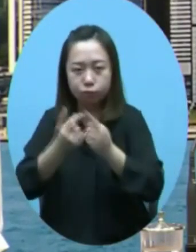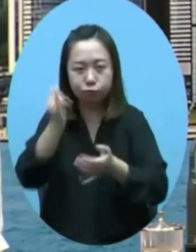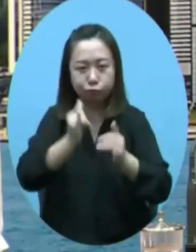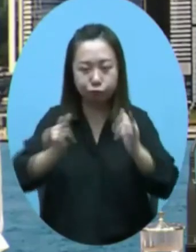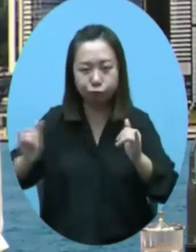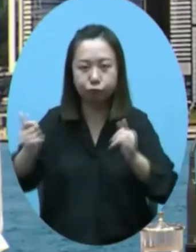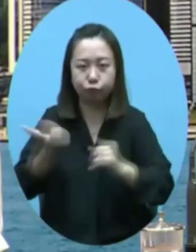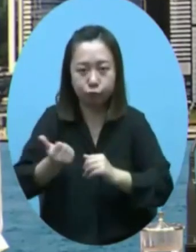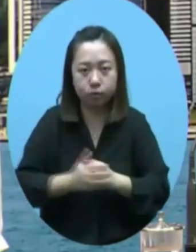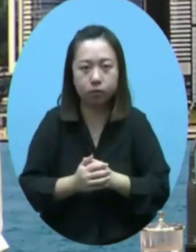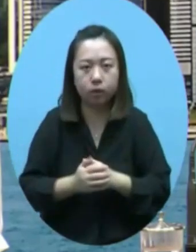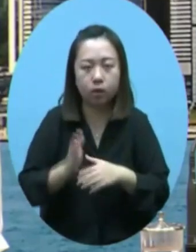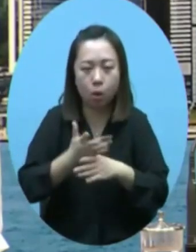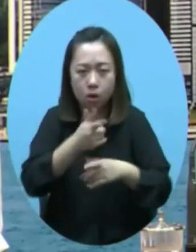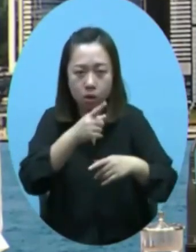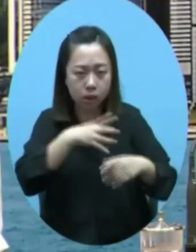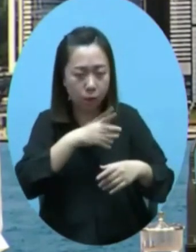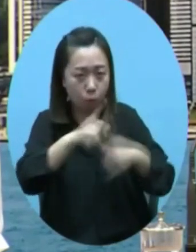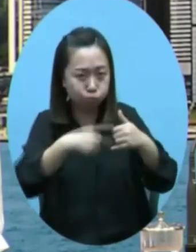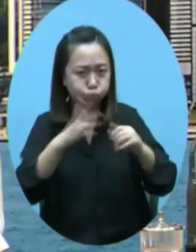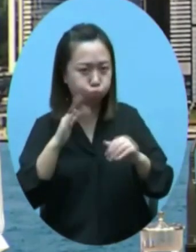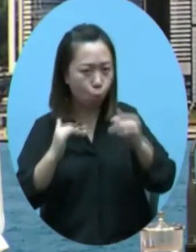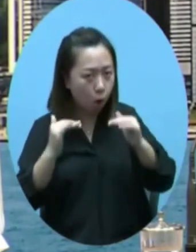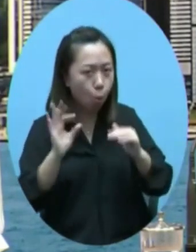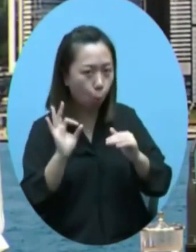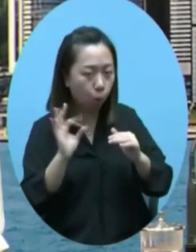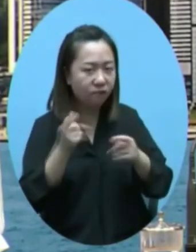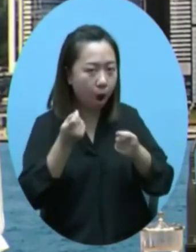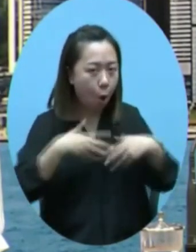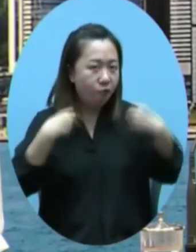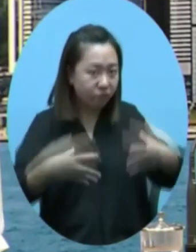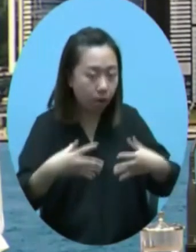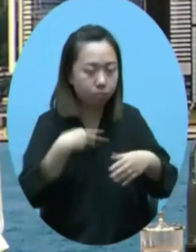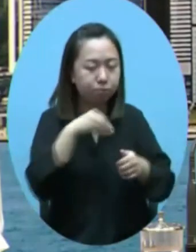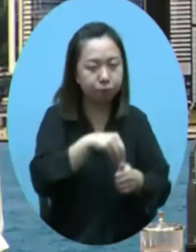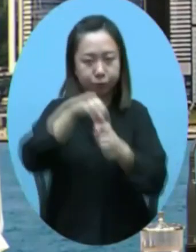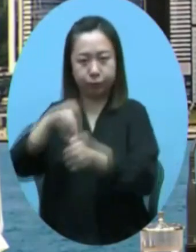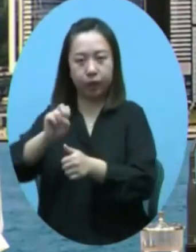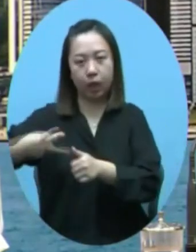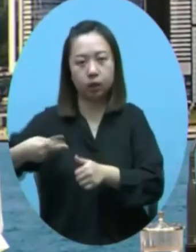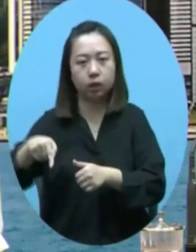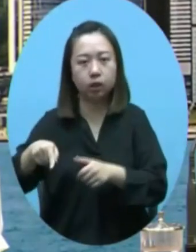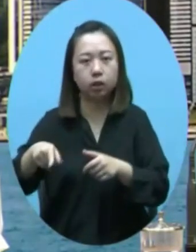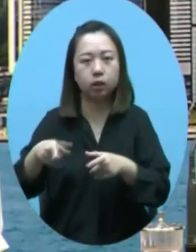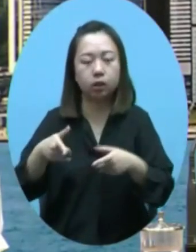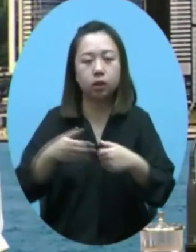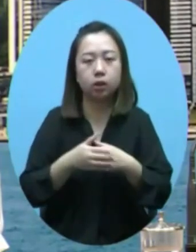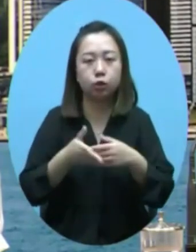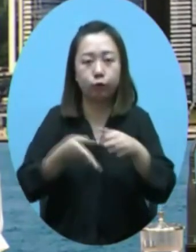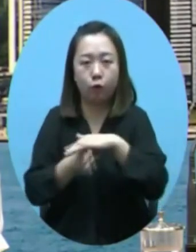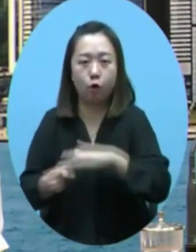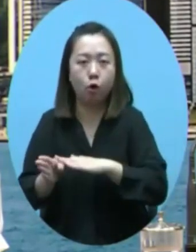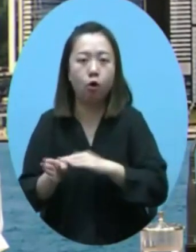our capacity in receiving patients. For those who are in stable condition or those who are about to be discharged, we can put them in